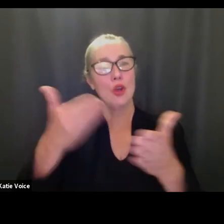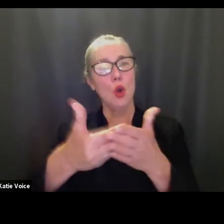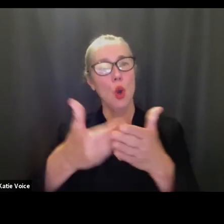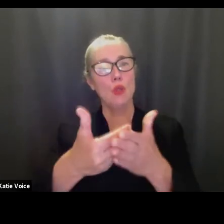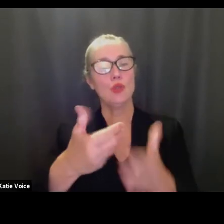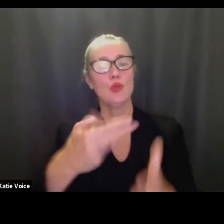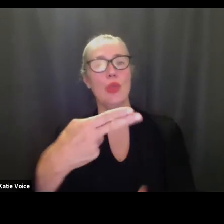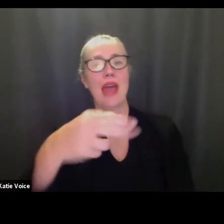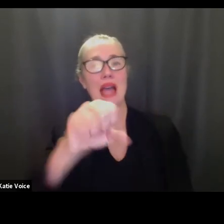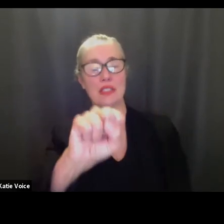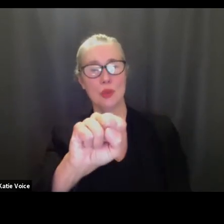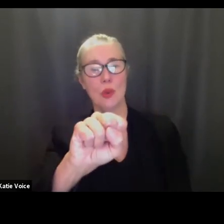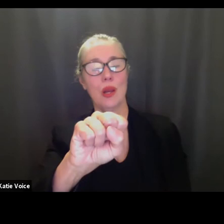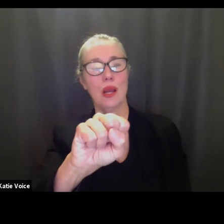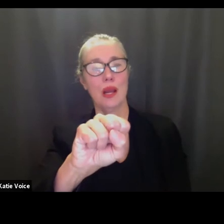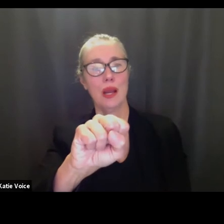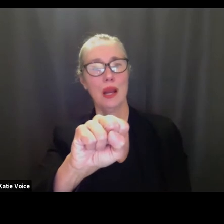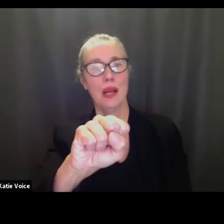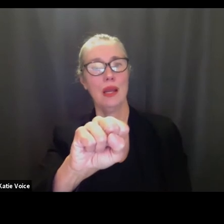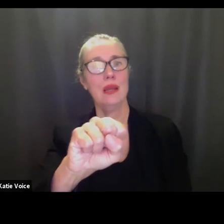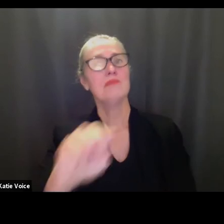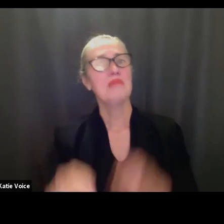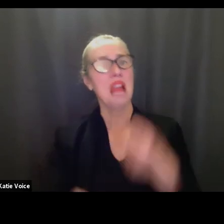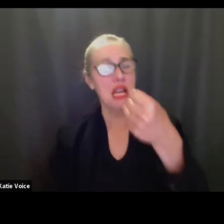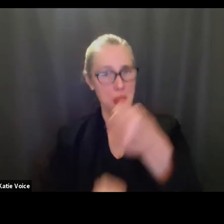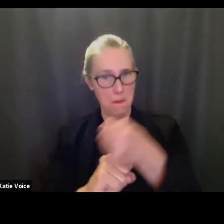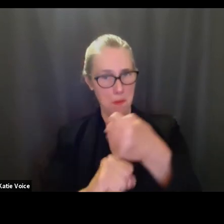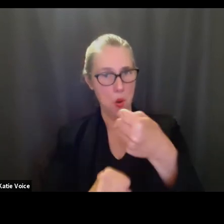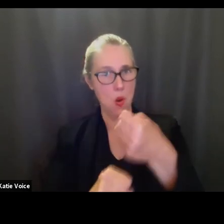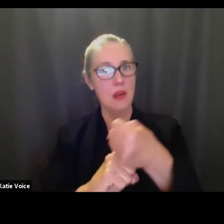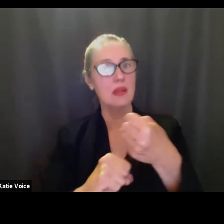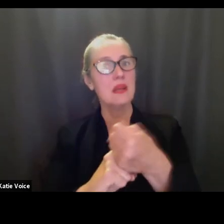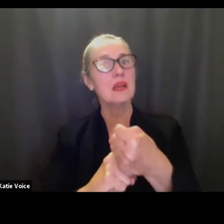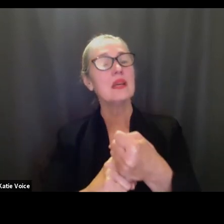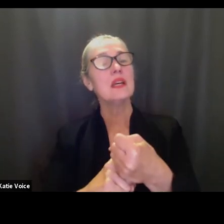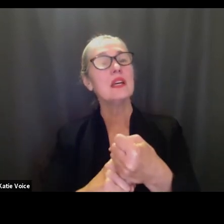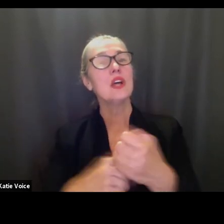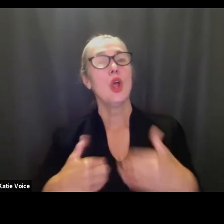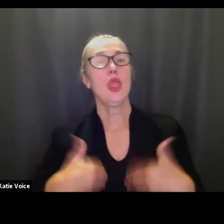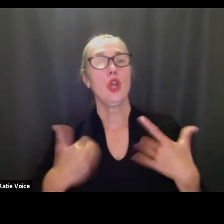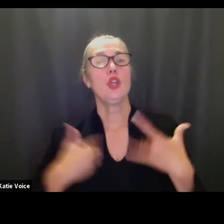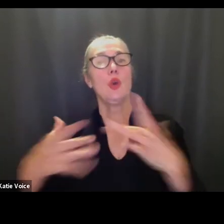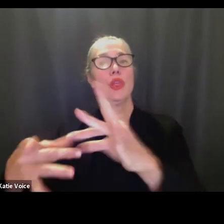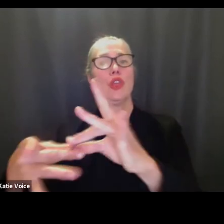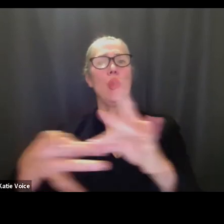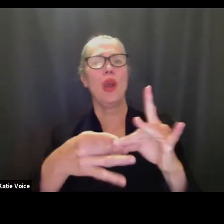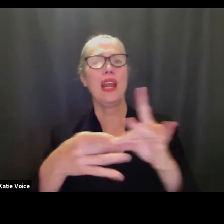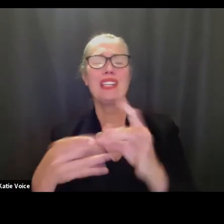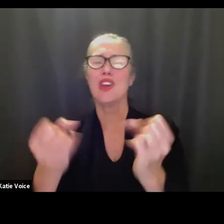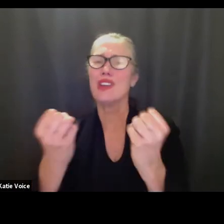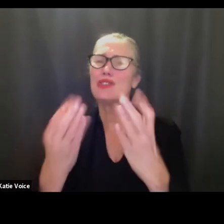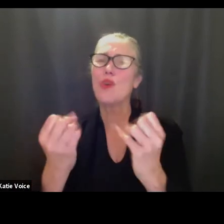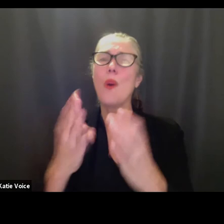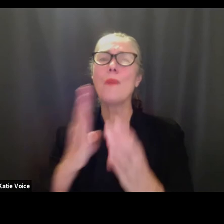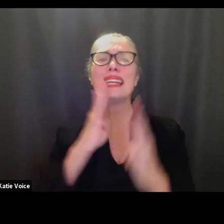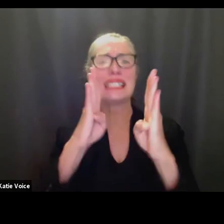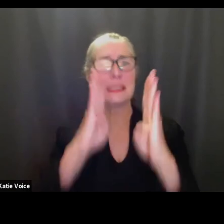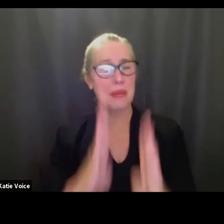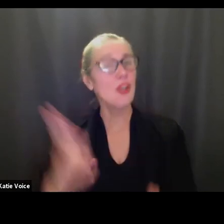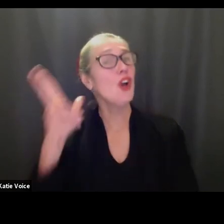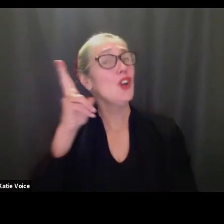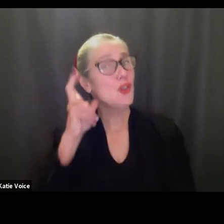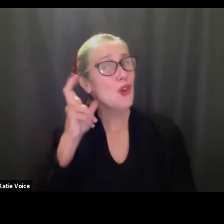school and i stand with the um youth coalition and so many speakers that you've heard from